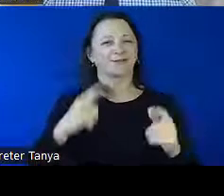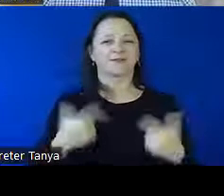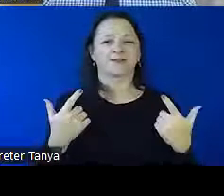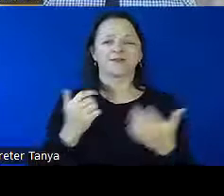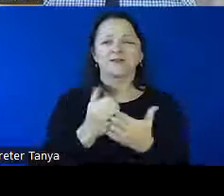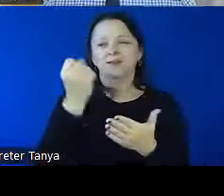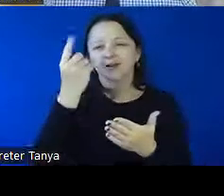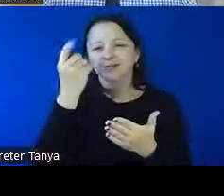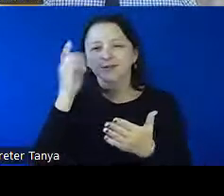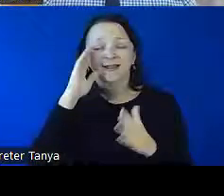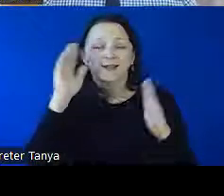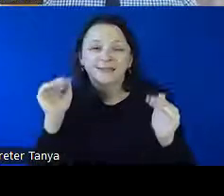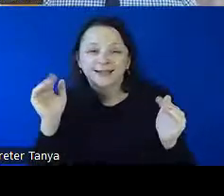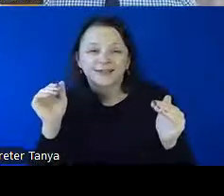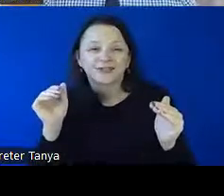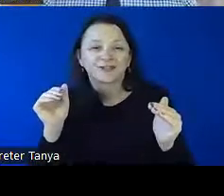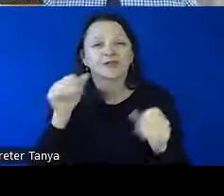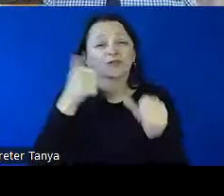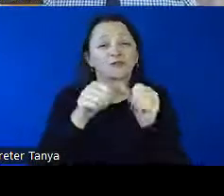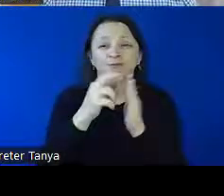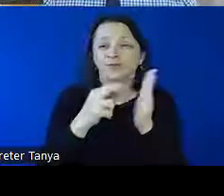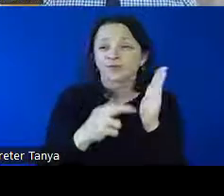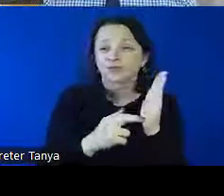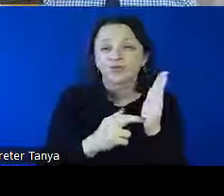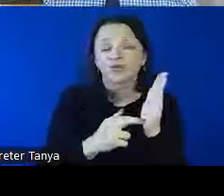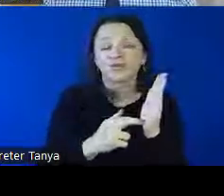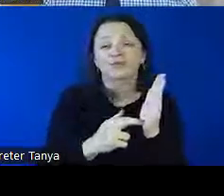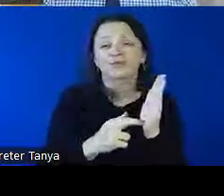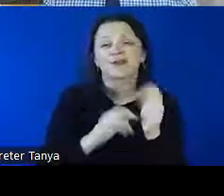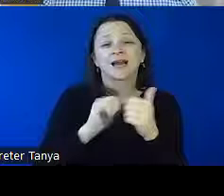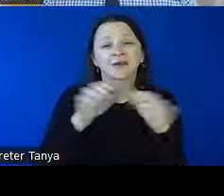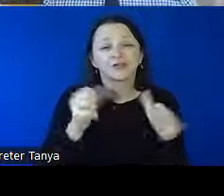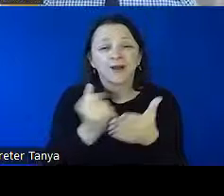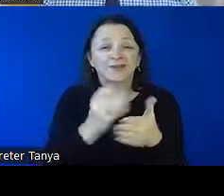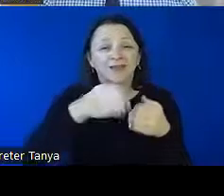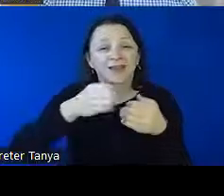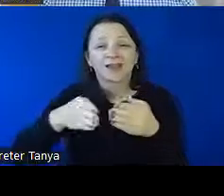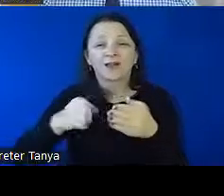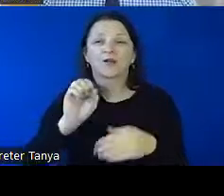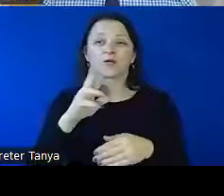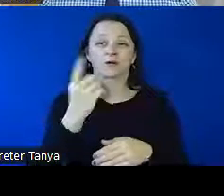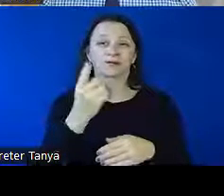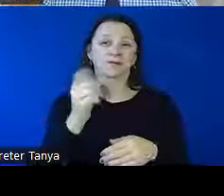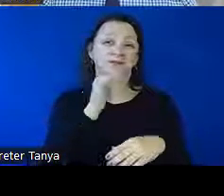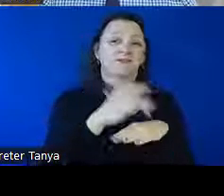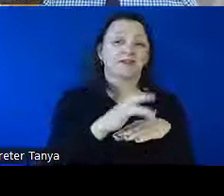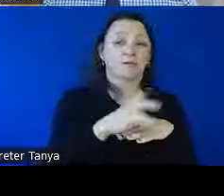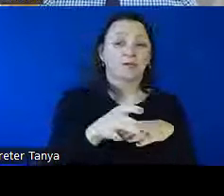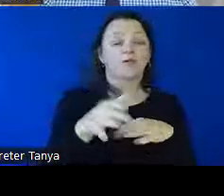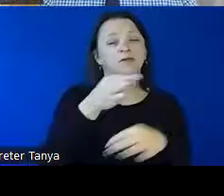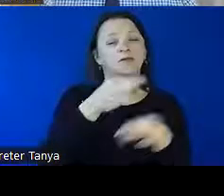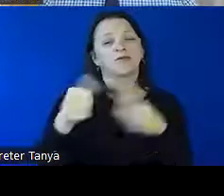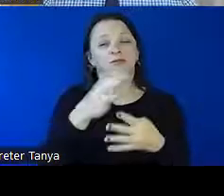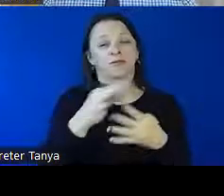the expectations, remember the rules when things need to get done, and maybe when something is or is not available,